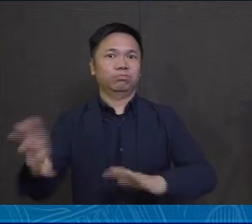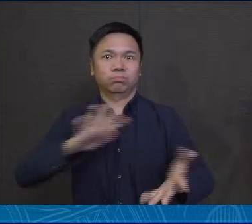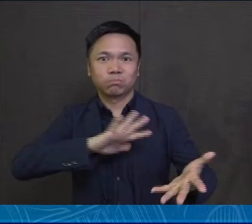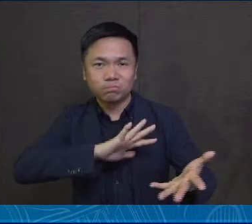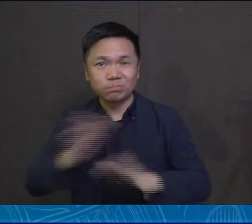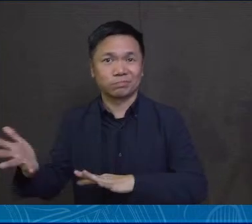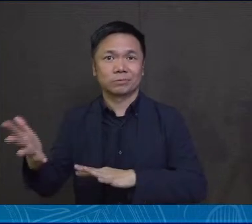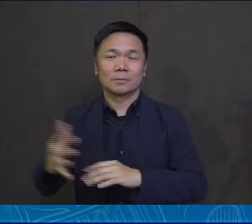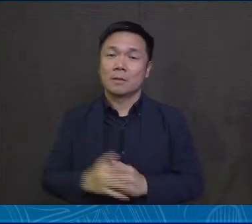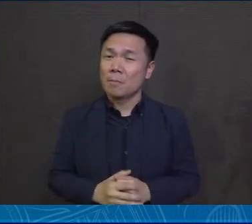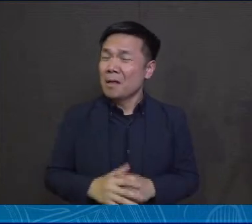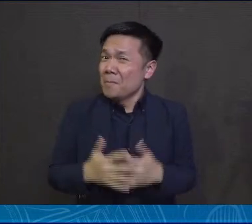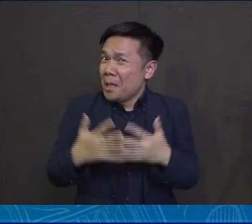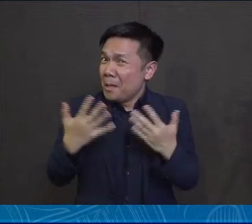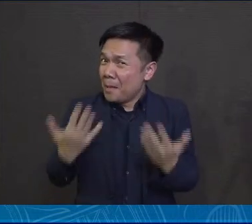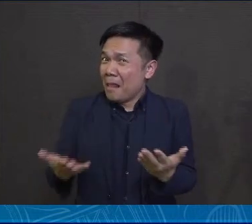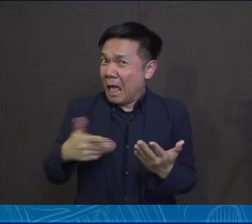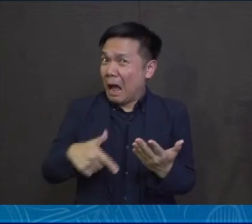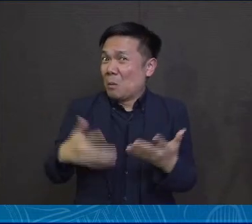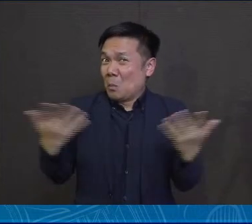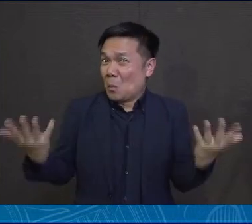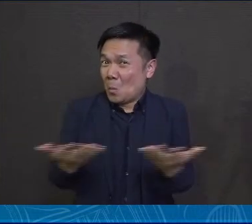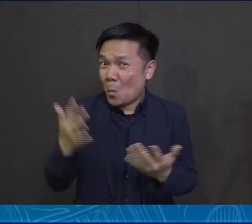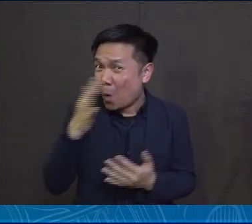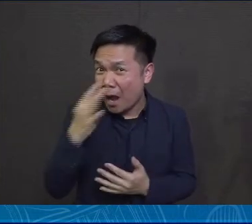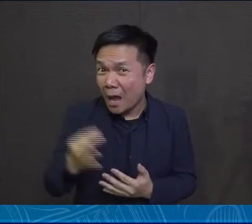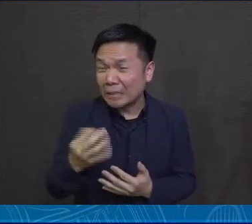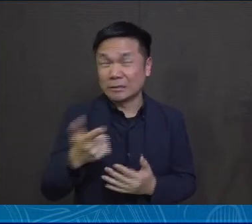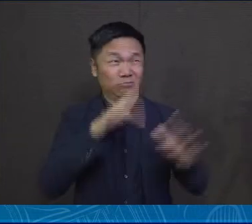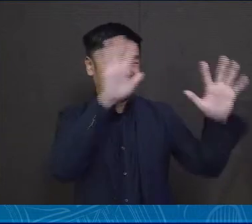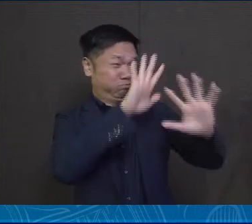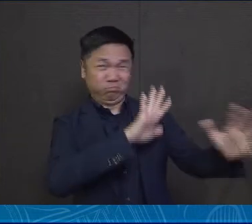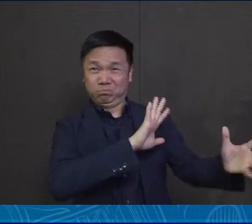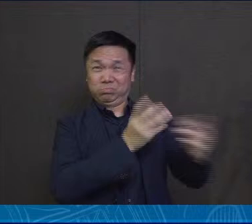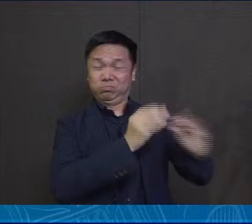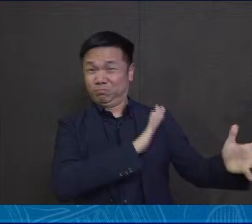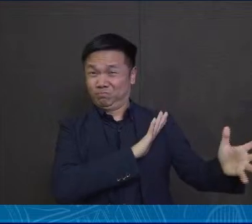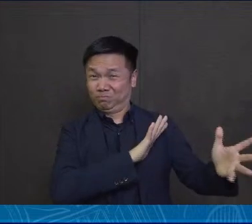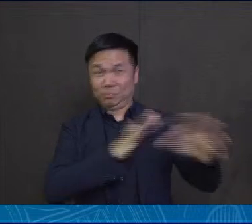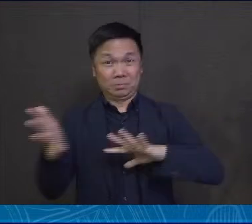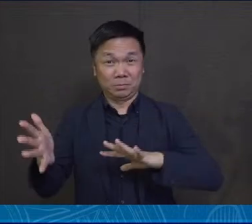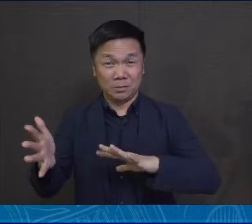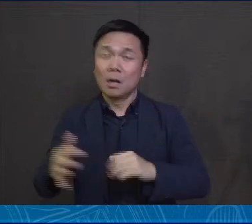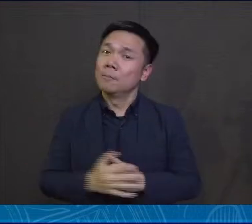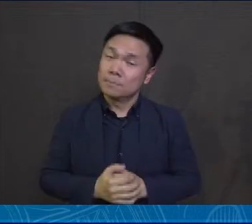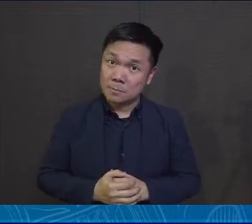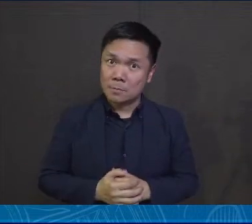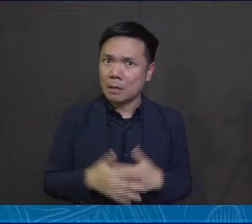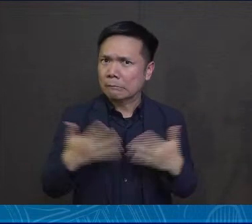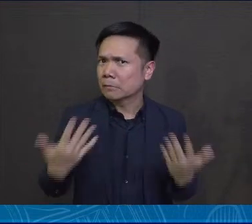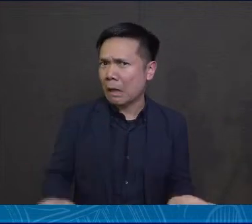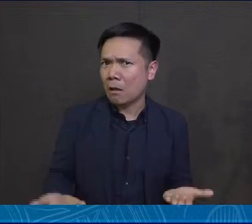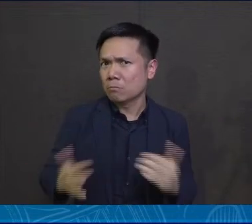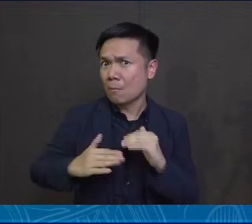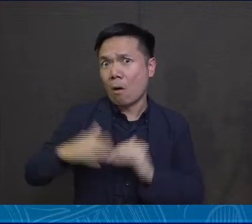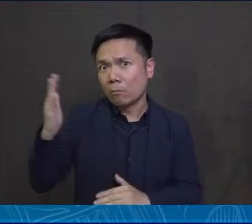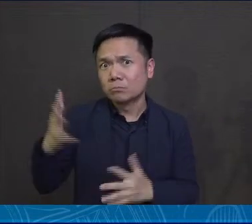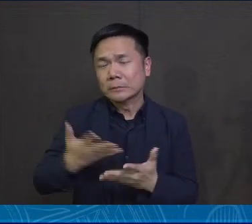And some of those are further exacerbated by climate change effects, which continues